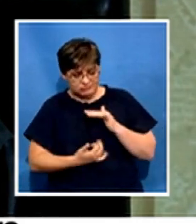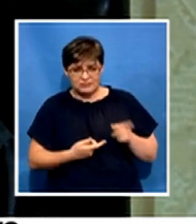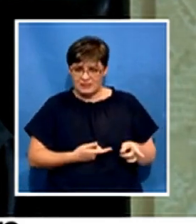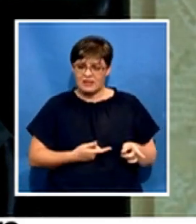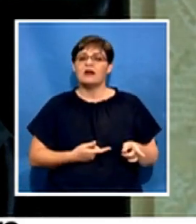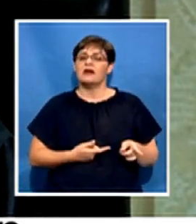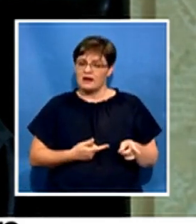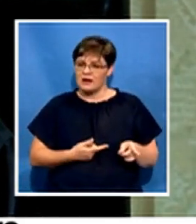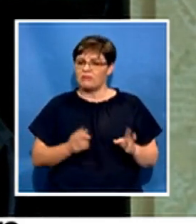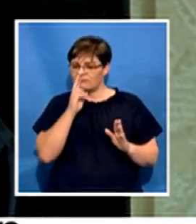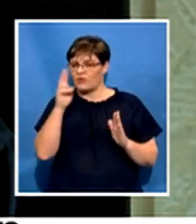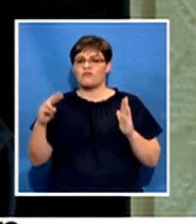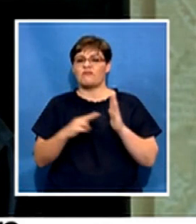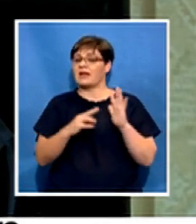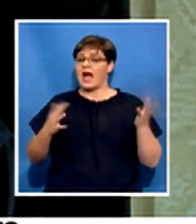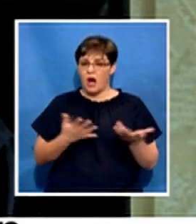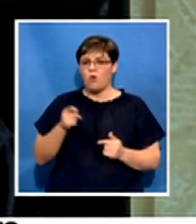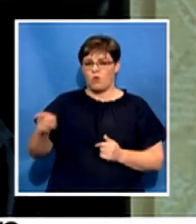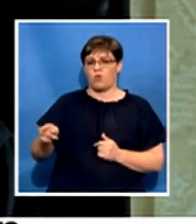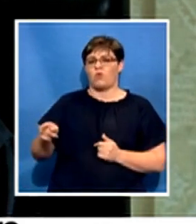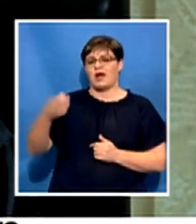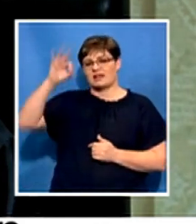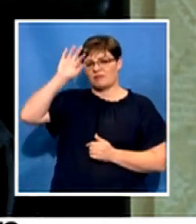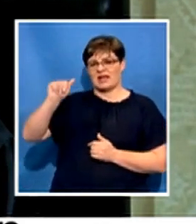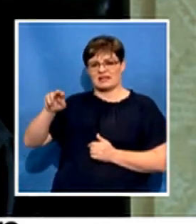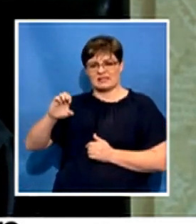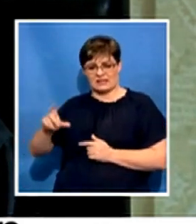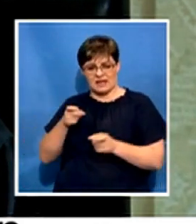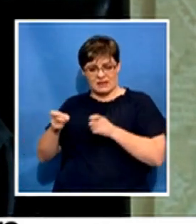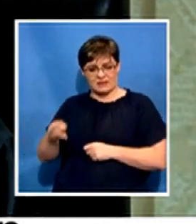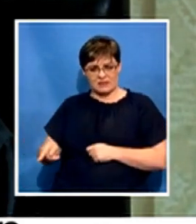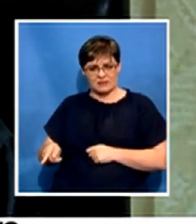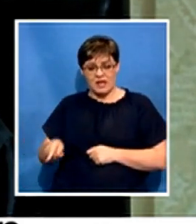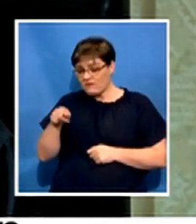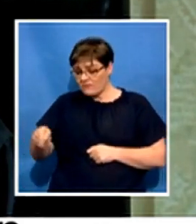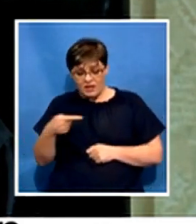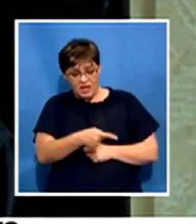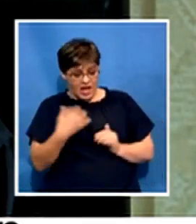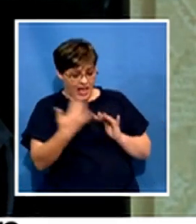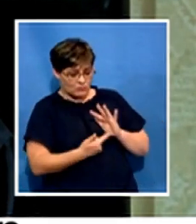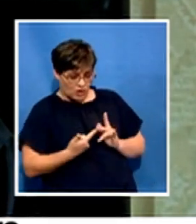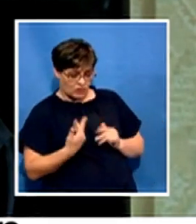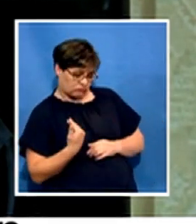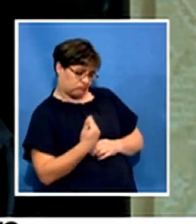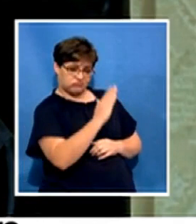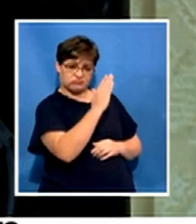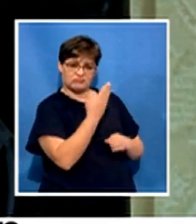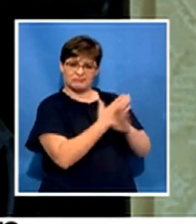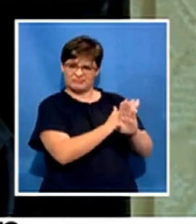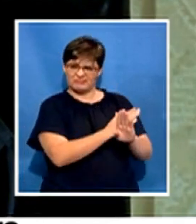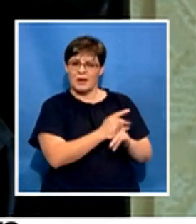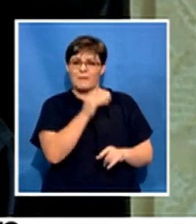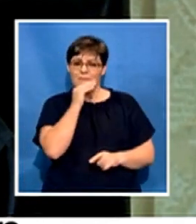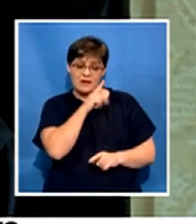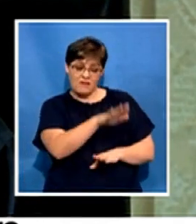government. If it rejects or dishonors this aspiration, it is treating the very foundation of the alliance and